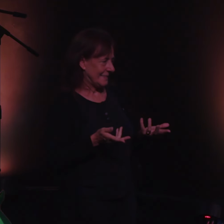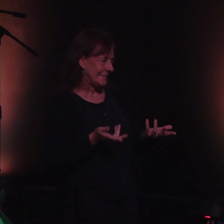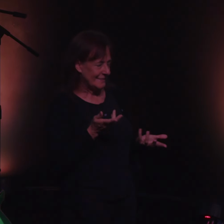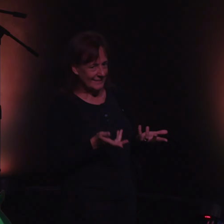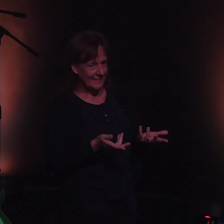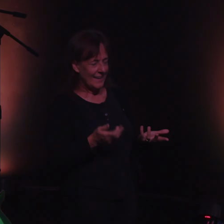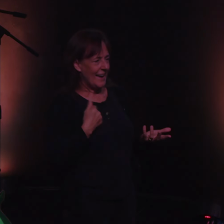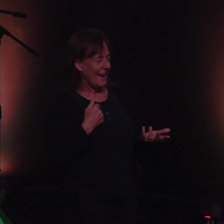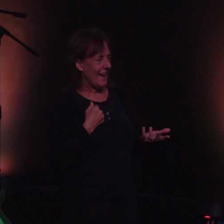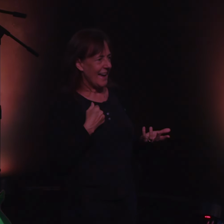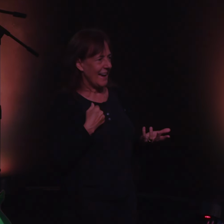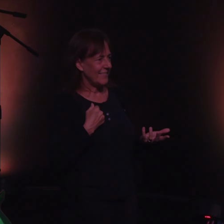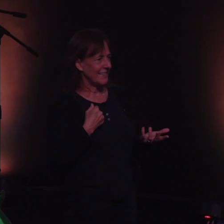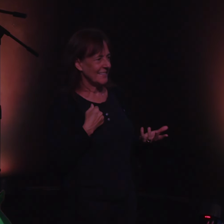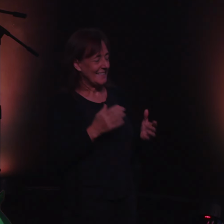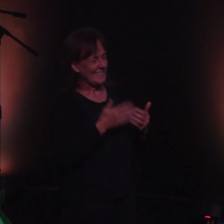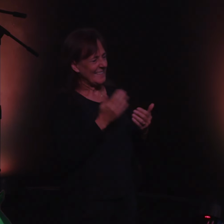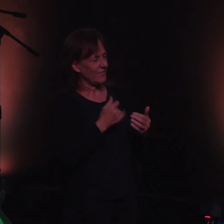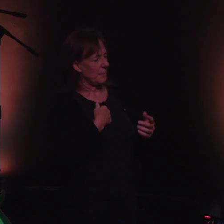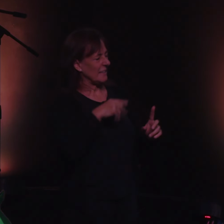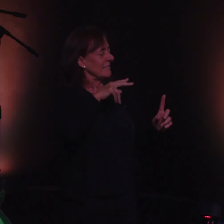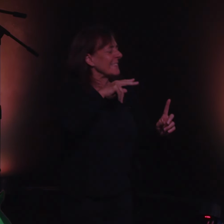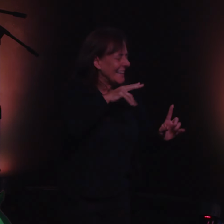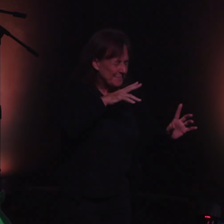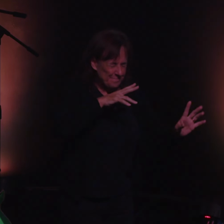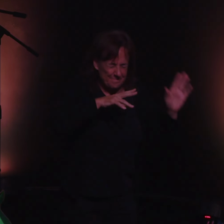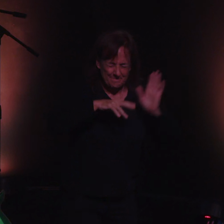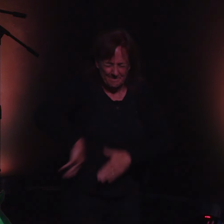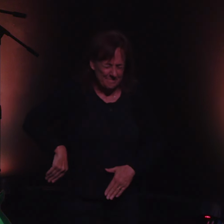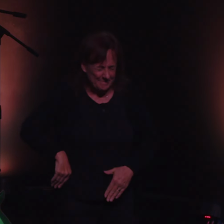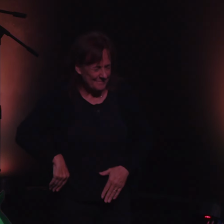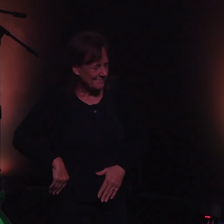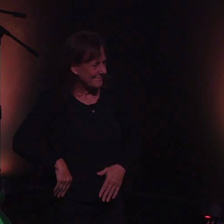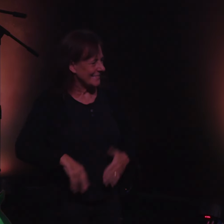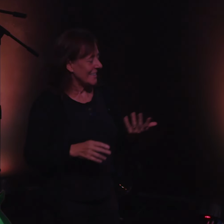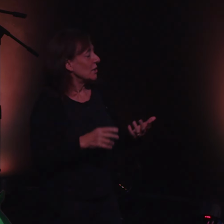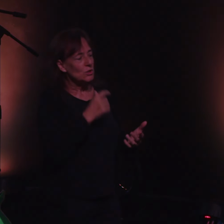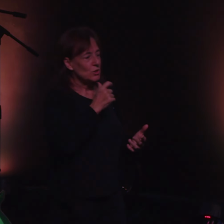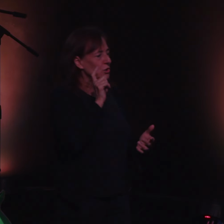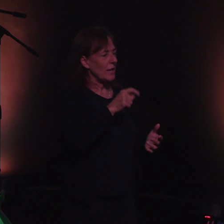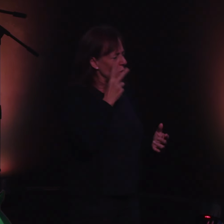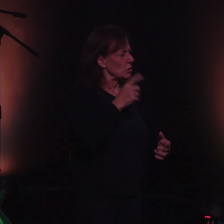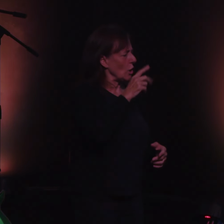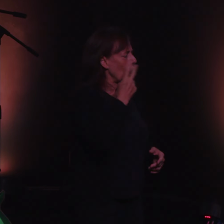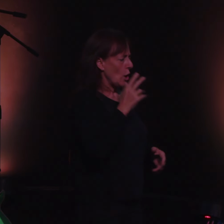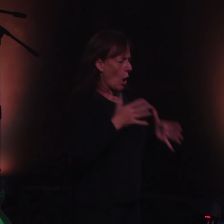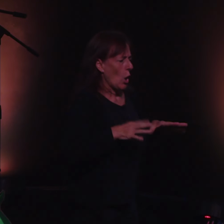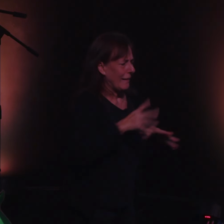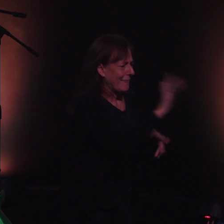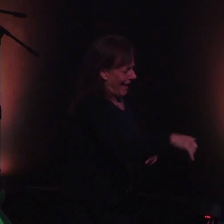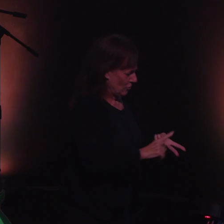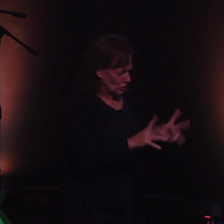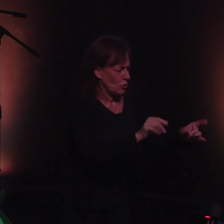I have an expectation on my life, and it's so easy for me to take that expectation and place it on everyone else's life. You should look like this. You should do